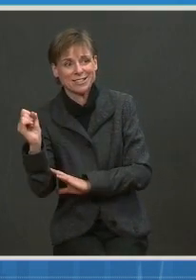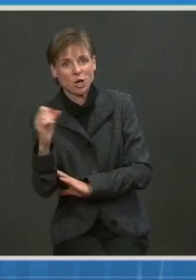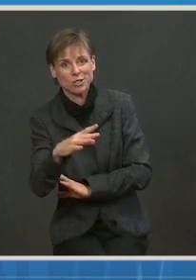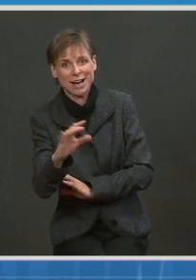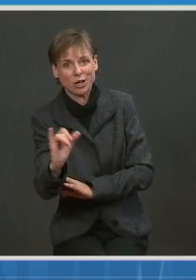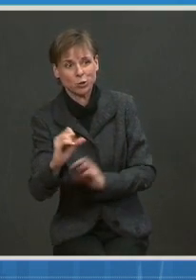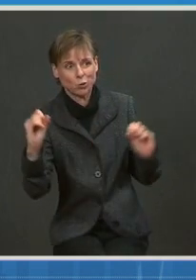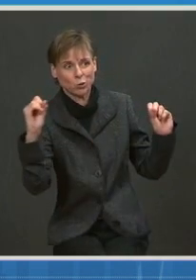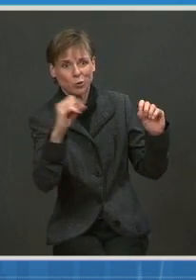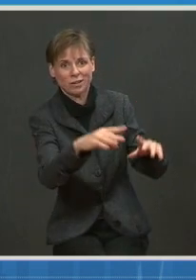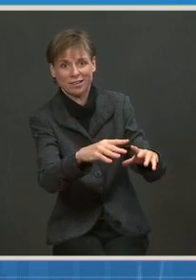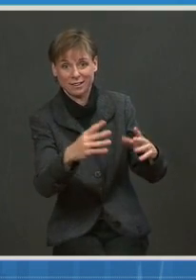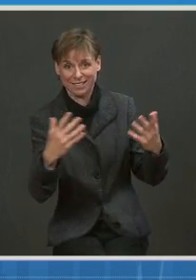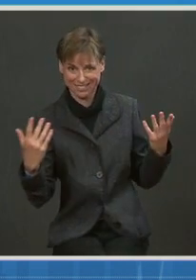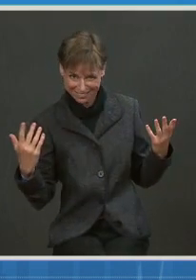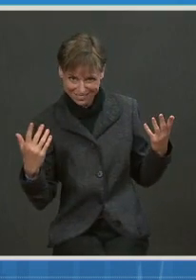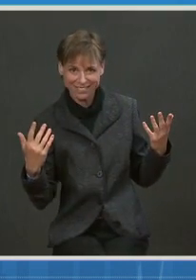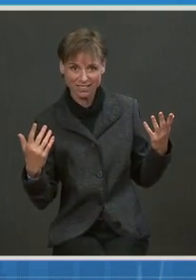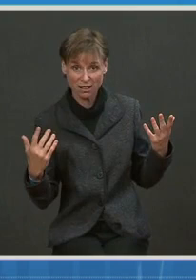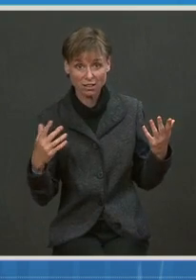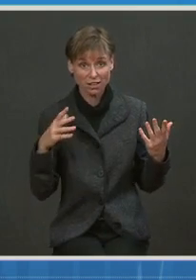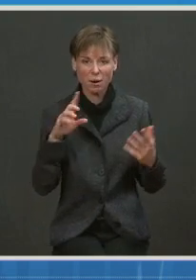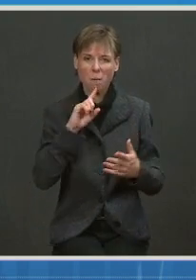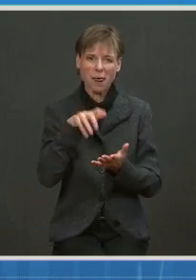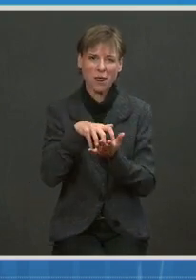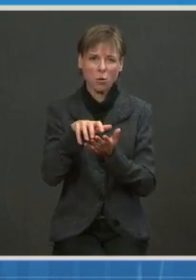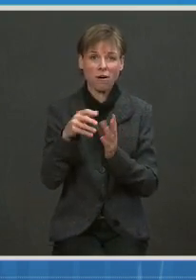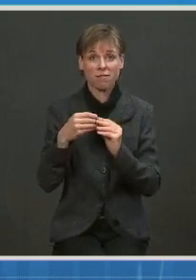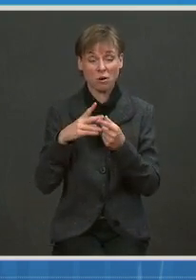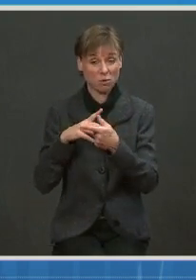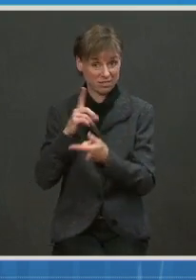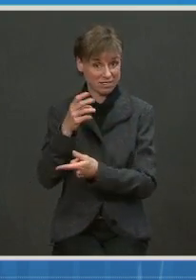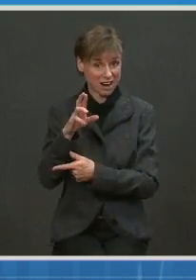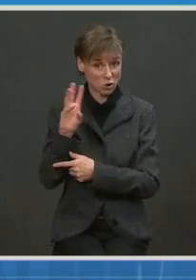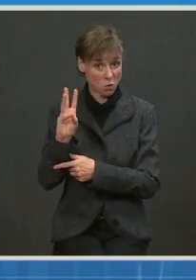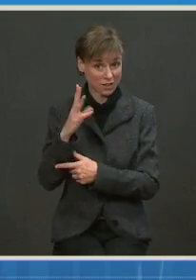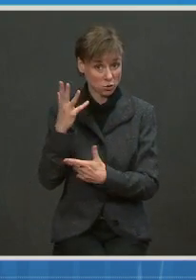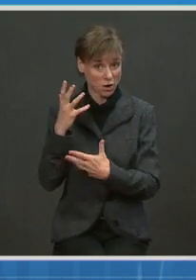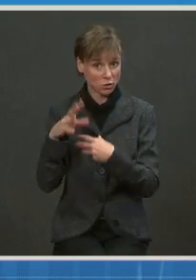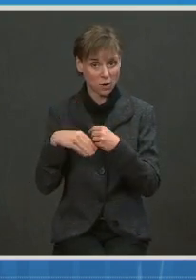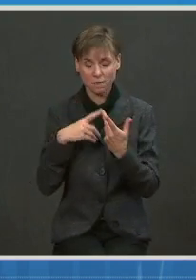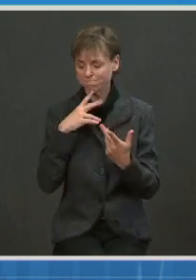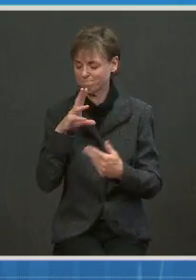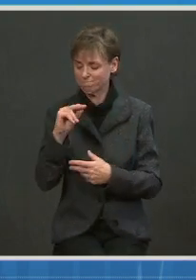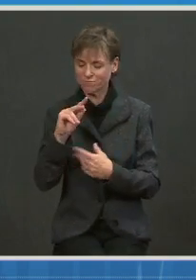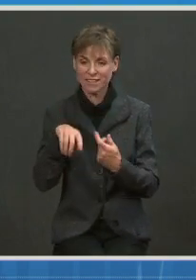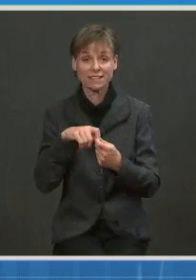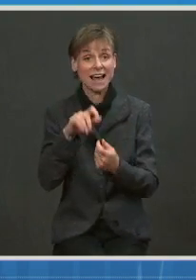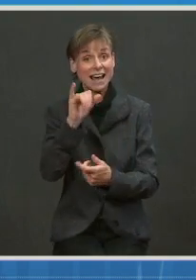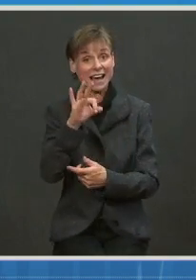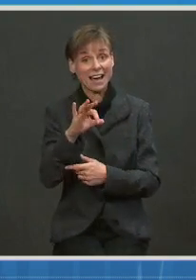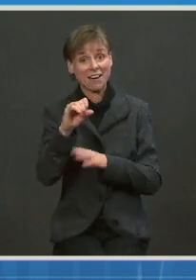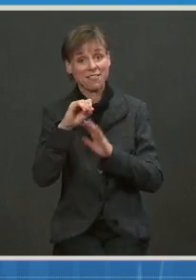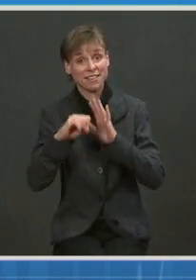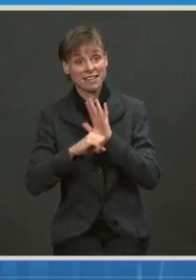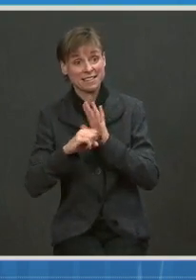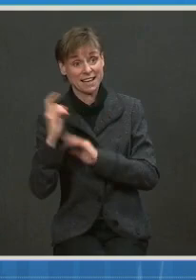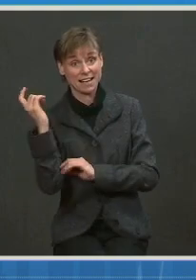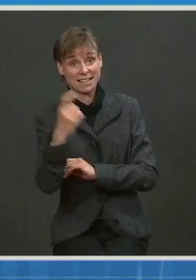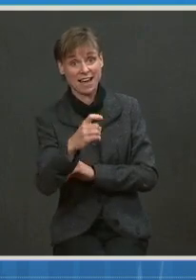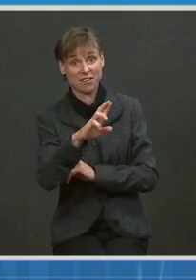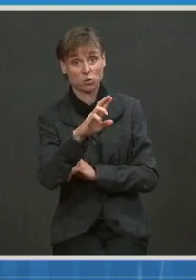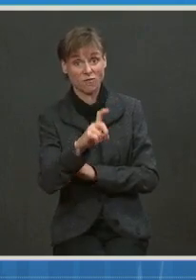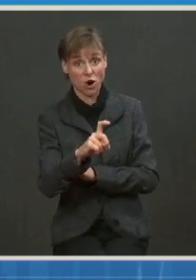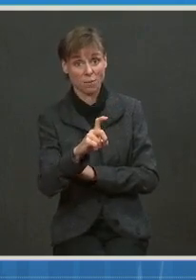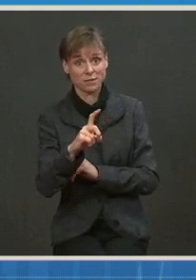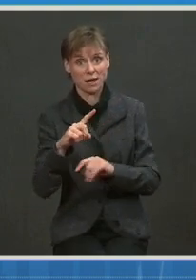want to add or change about that? No, that's exactly. If the states are distributing to pharmacies, but there's